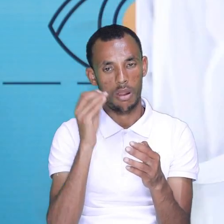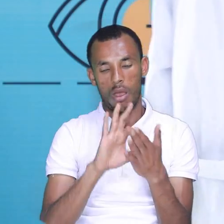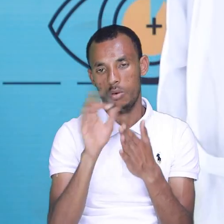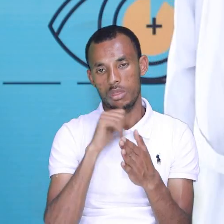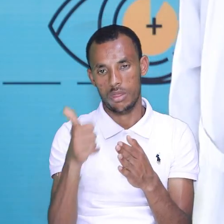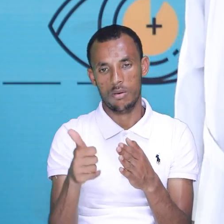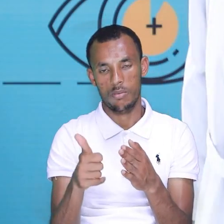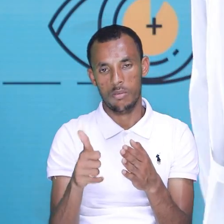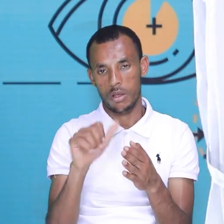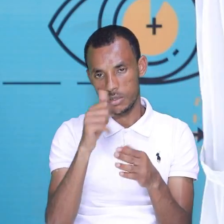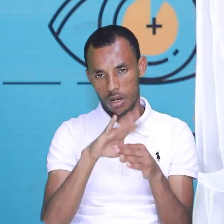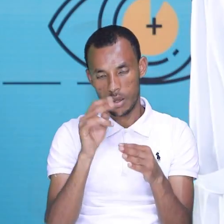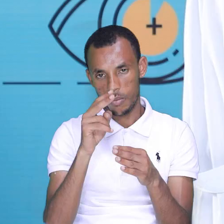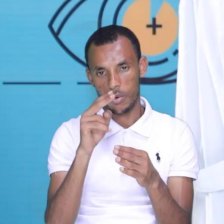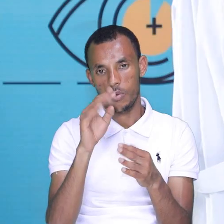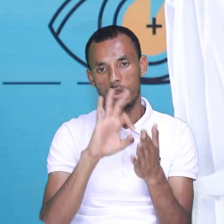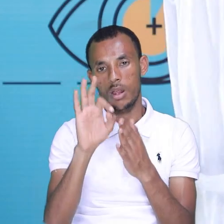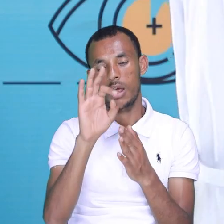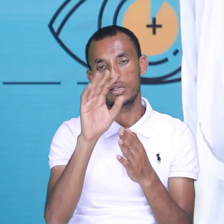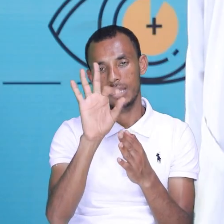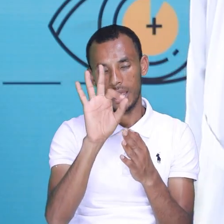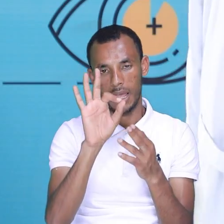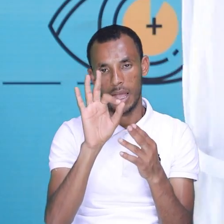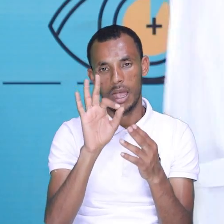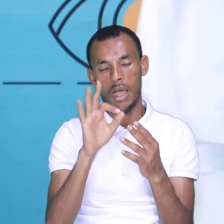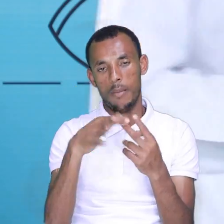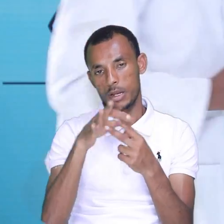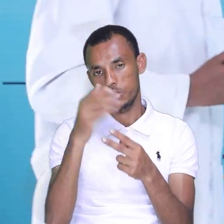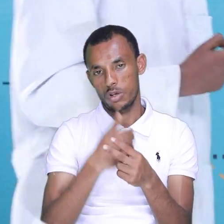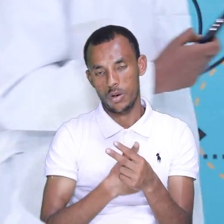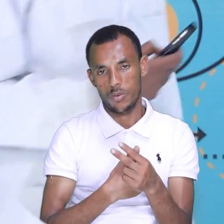for the tens place, we have 9 possible choices. For the units